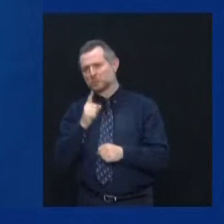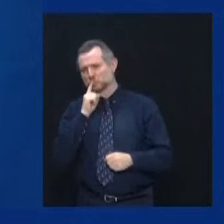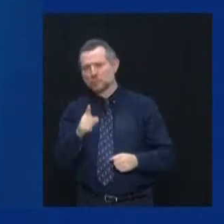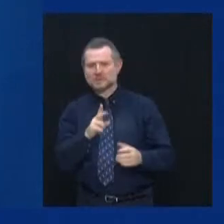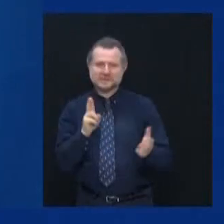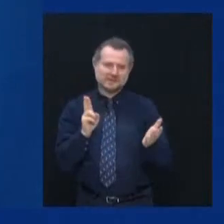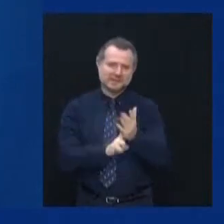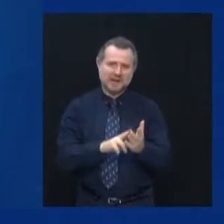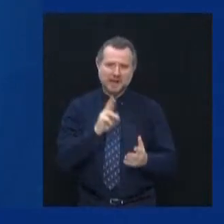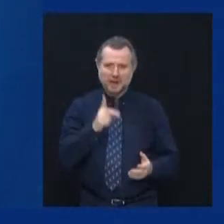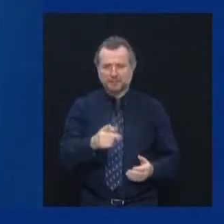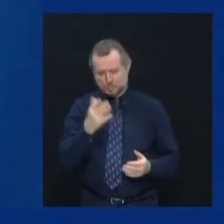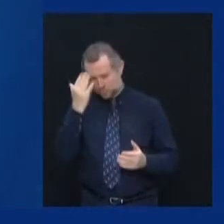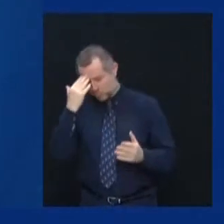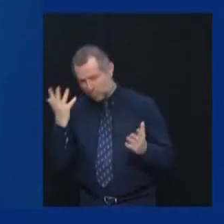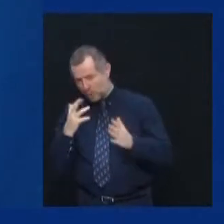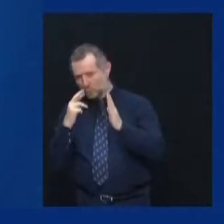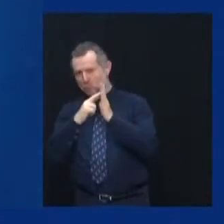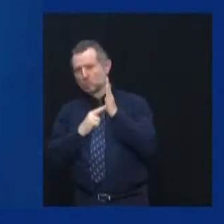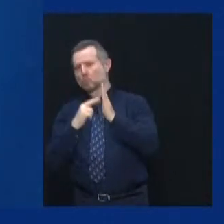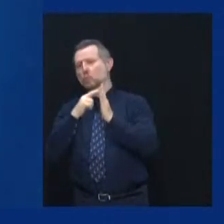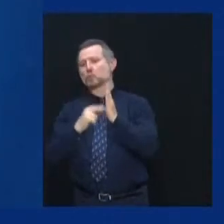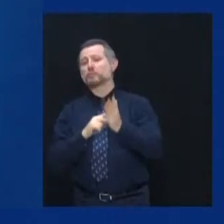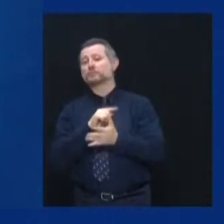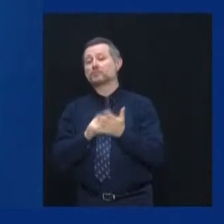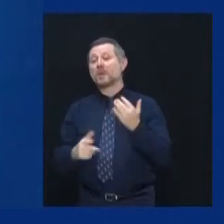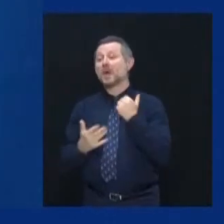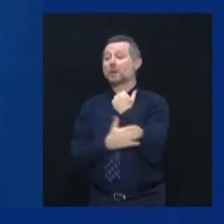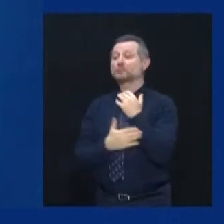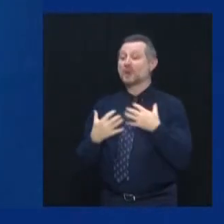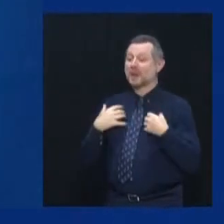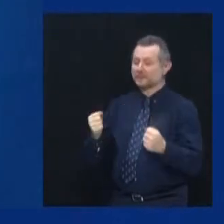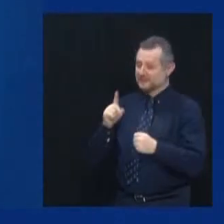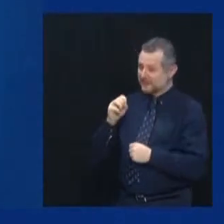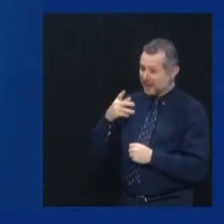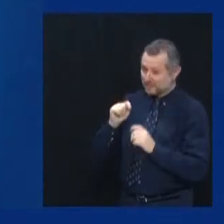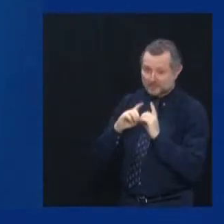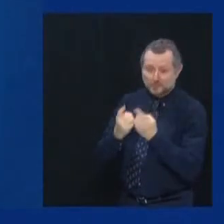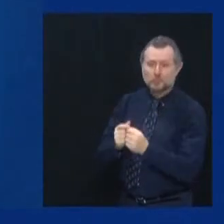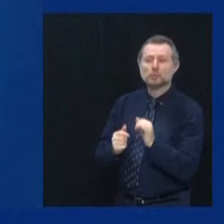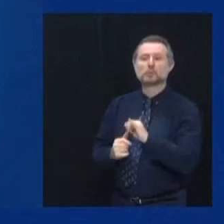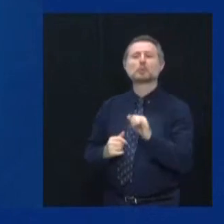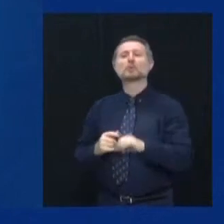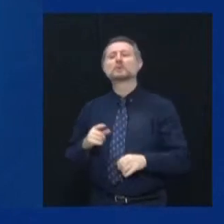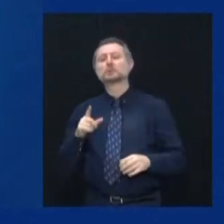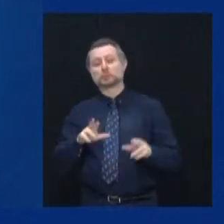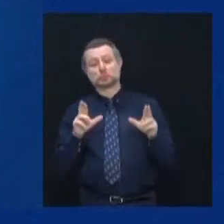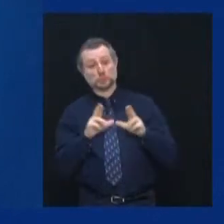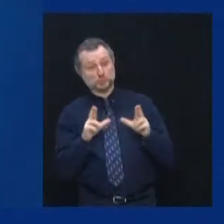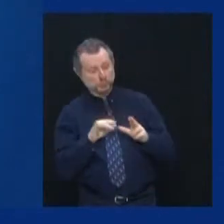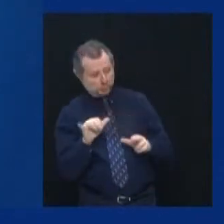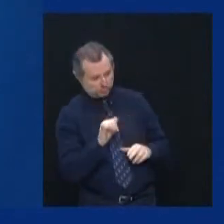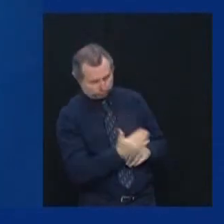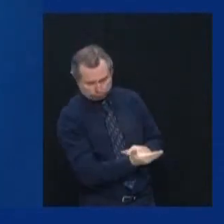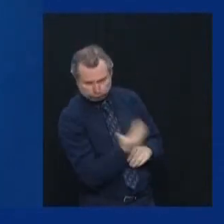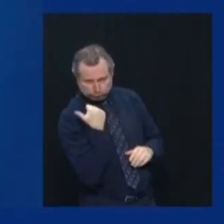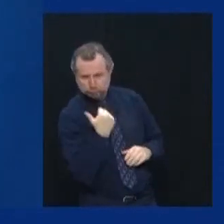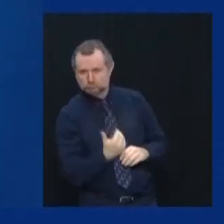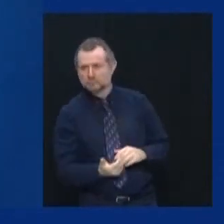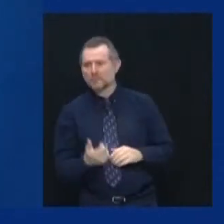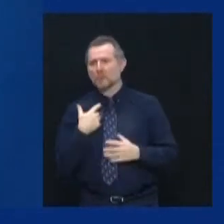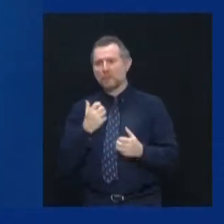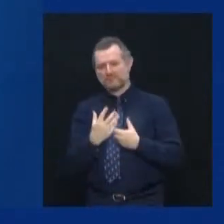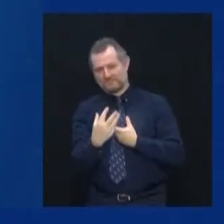and they know the rules. All the county health departments and the unions who are thinking of doing